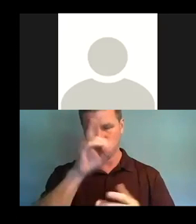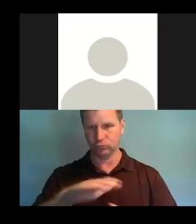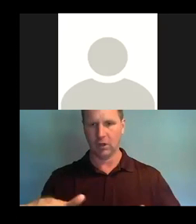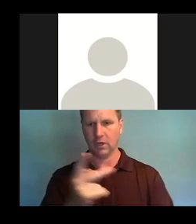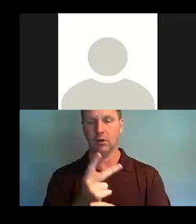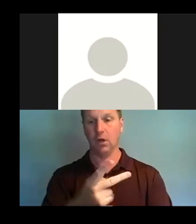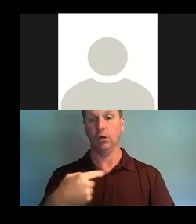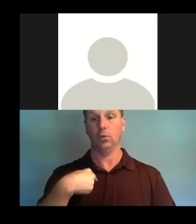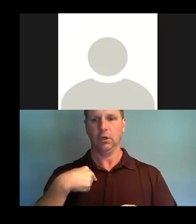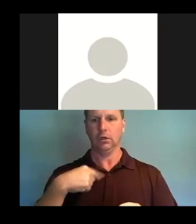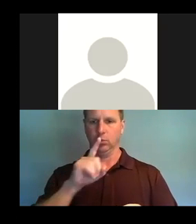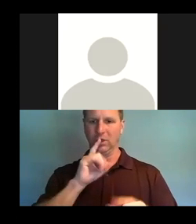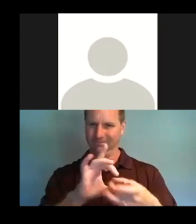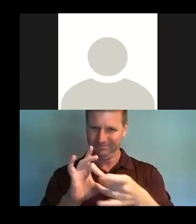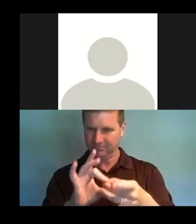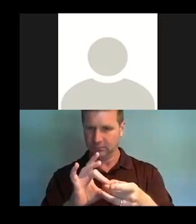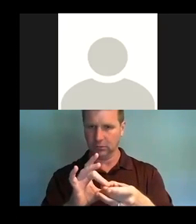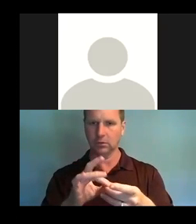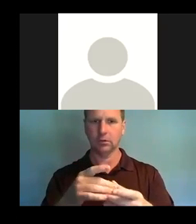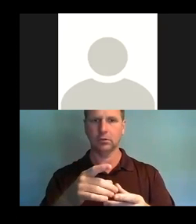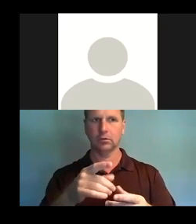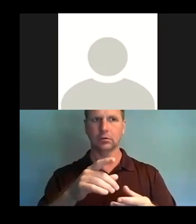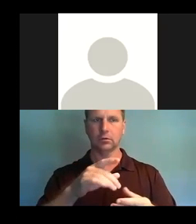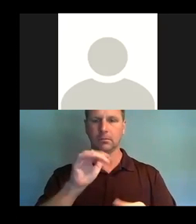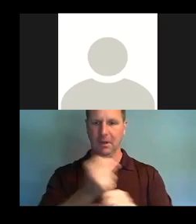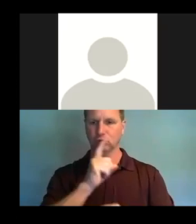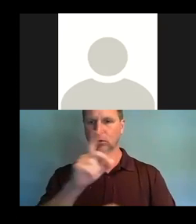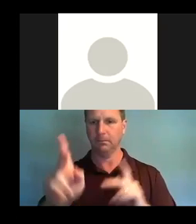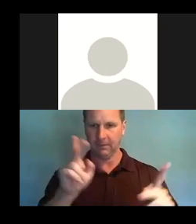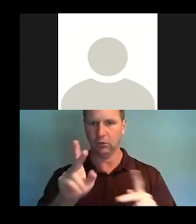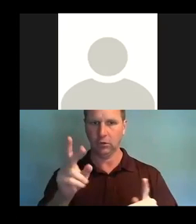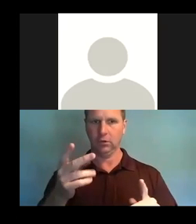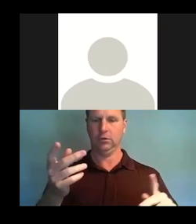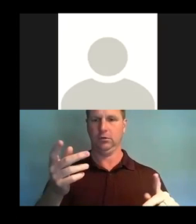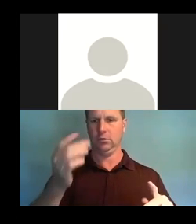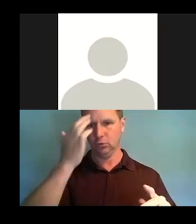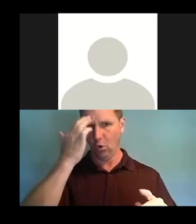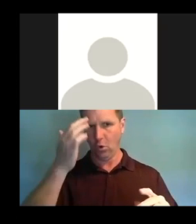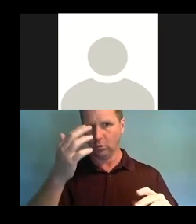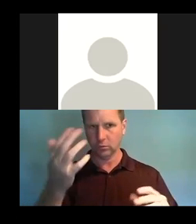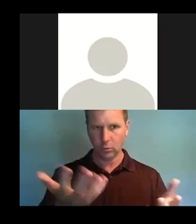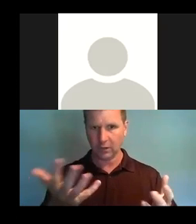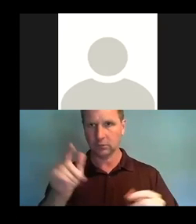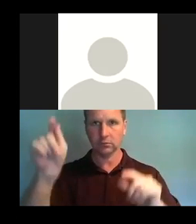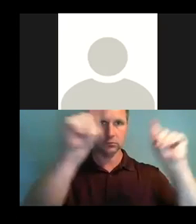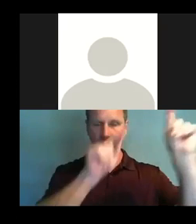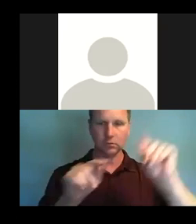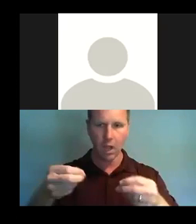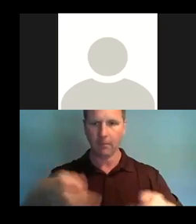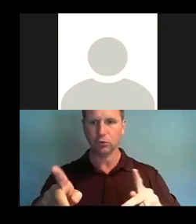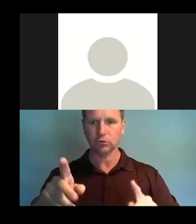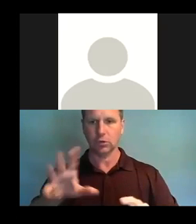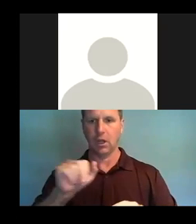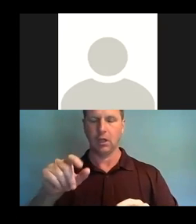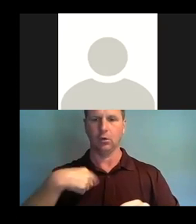we are working very closely together to make sure that people are navigating the opportunities and that we're referring to each